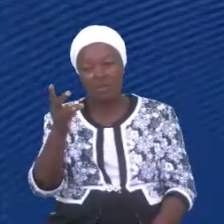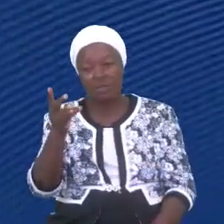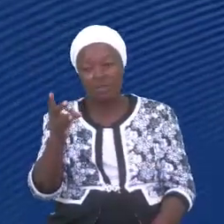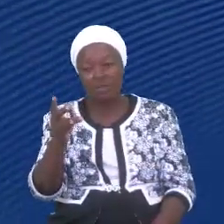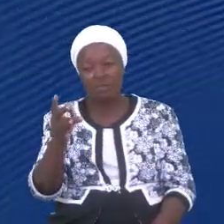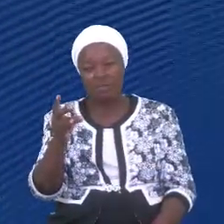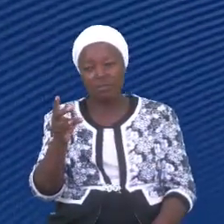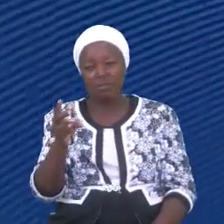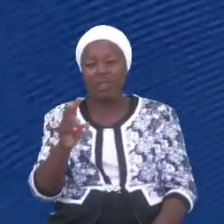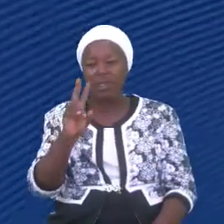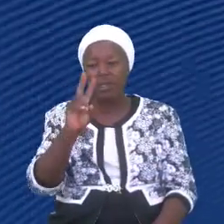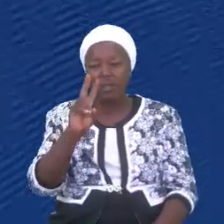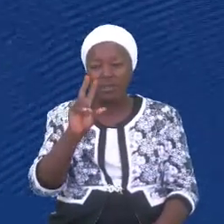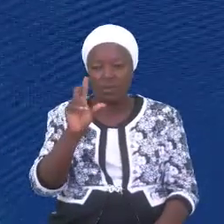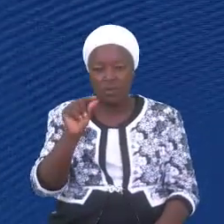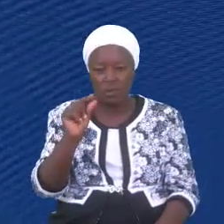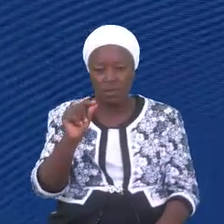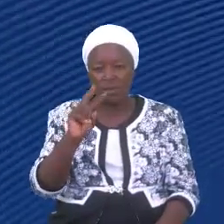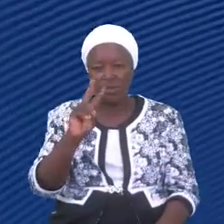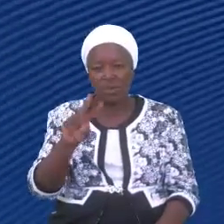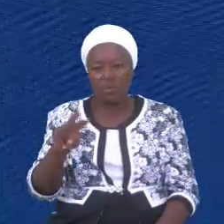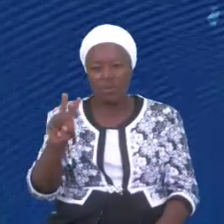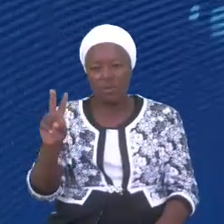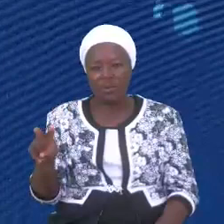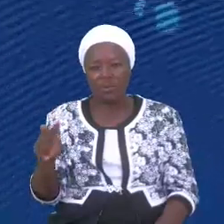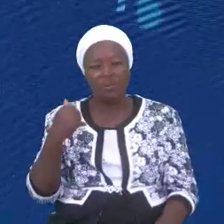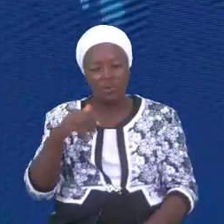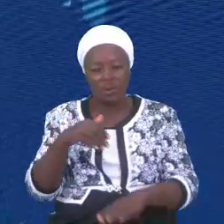We'll send more information to you